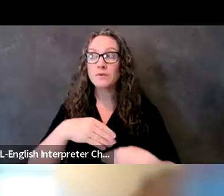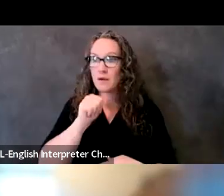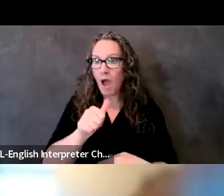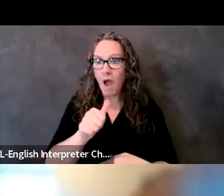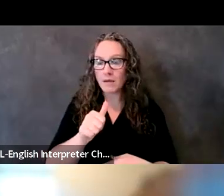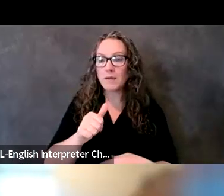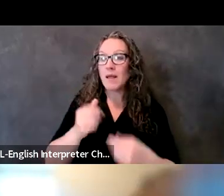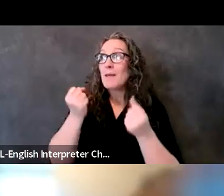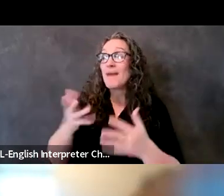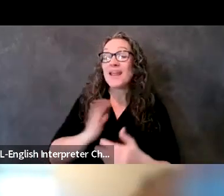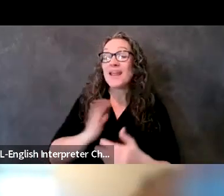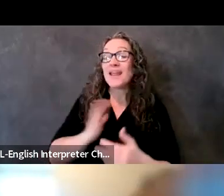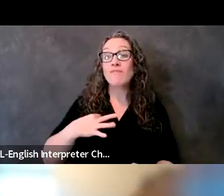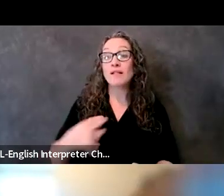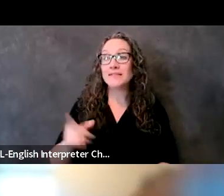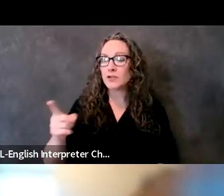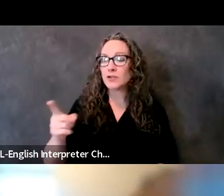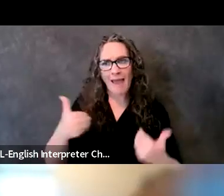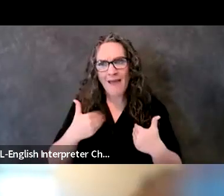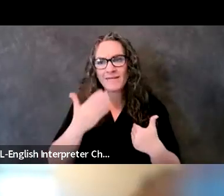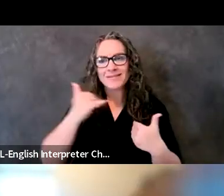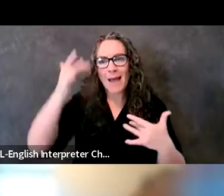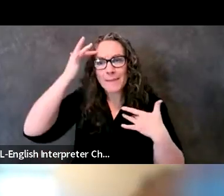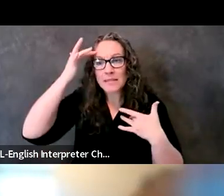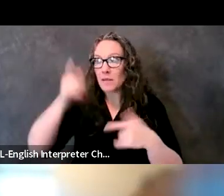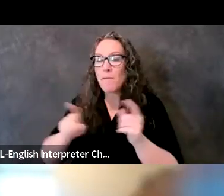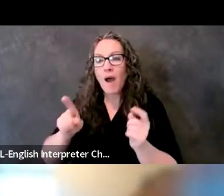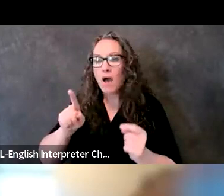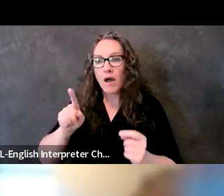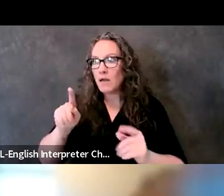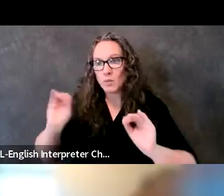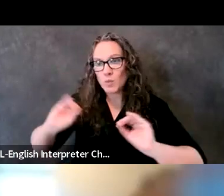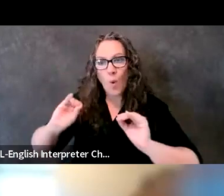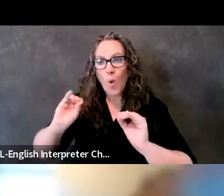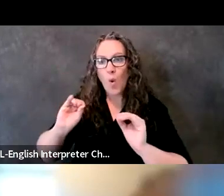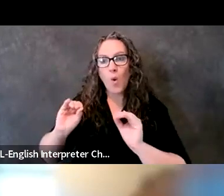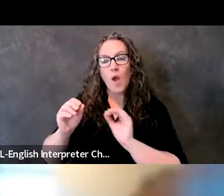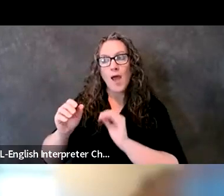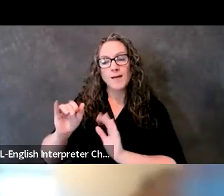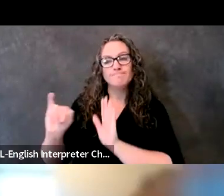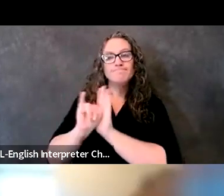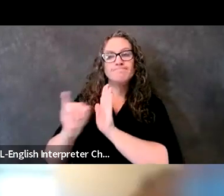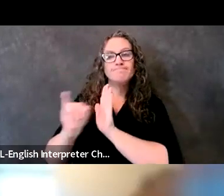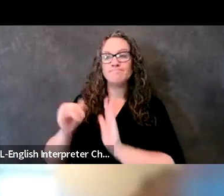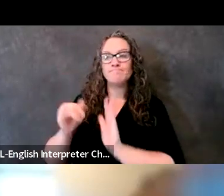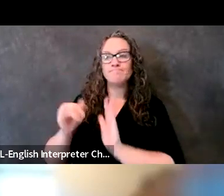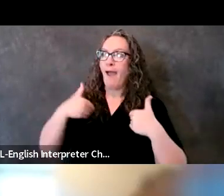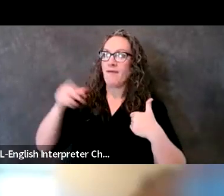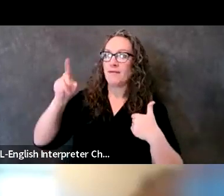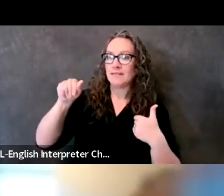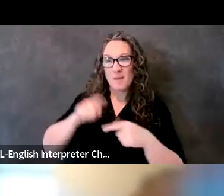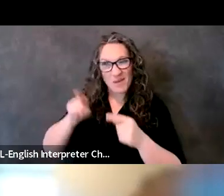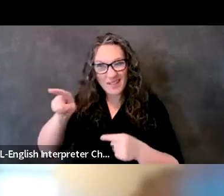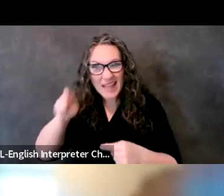have diabetes that don't identify as a person with a disability, however, need that resource in order to function. And if we're going to